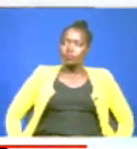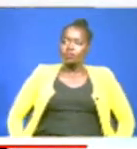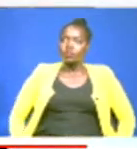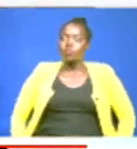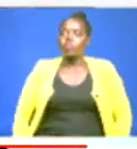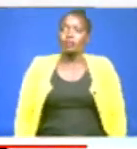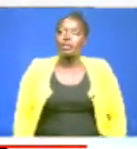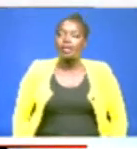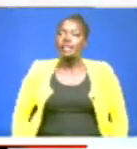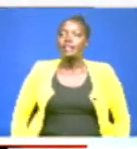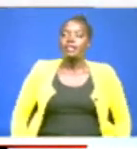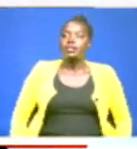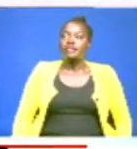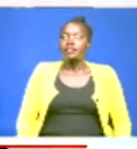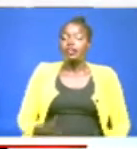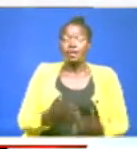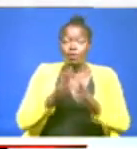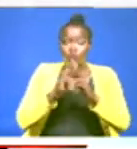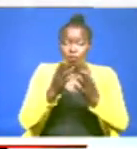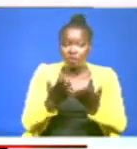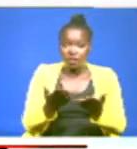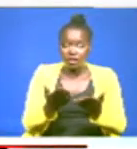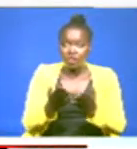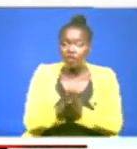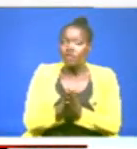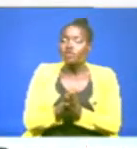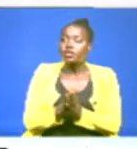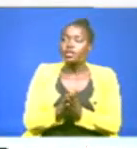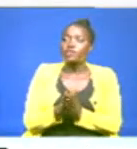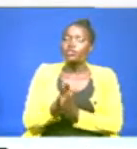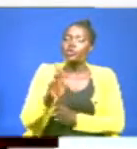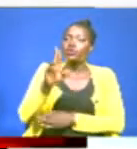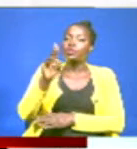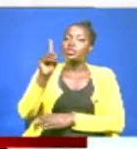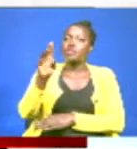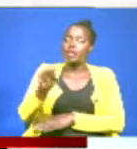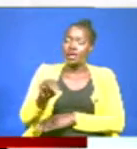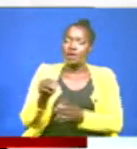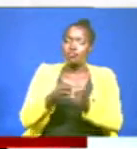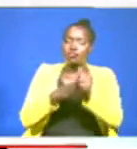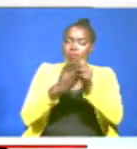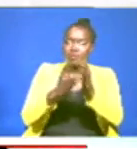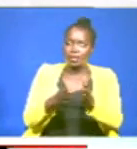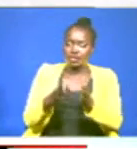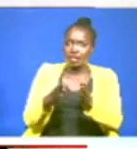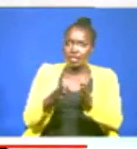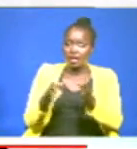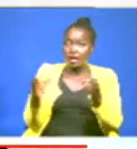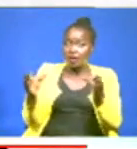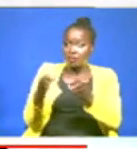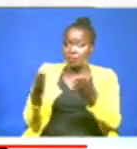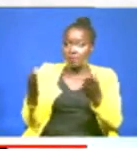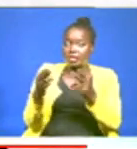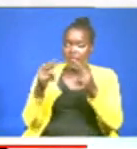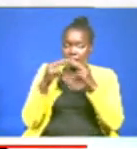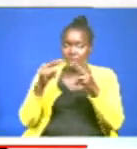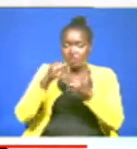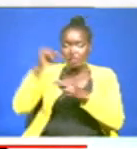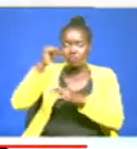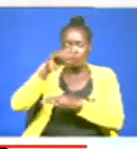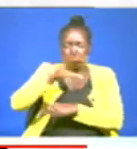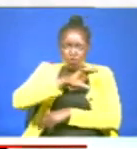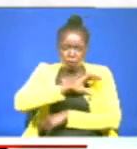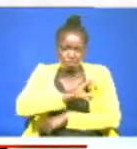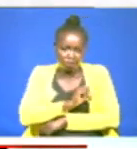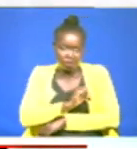On to Jackie Wambiru's report now. The United Democratic Movement Party leader Ali Roba is calling for peace and political tolerance